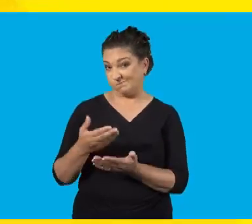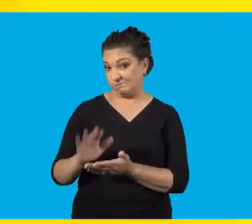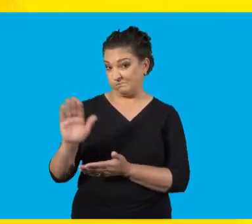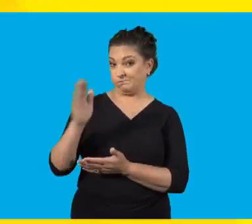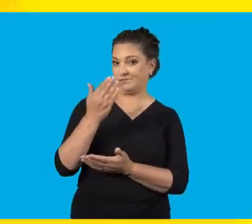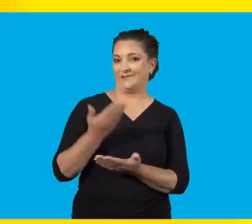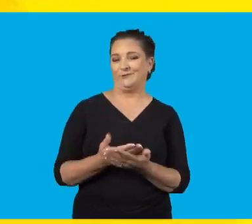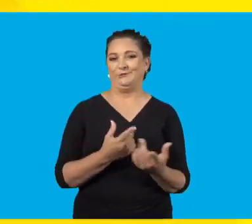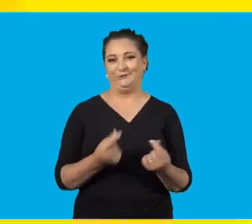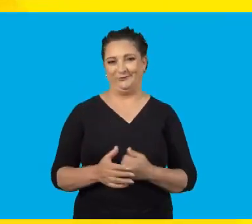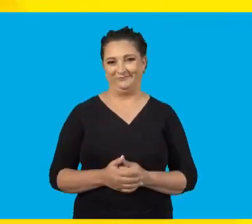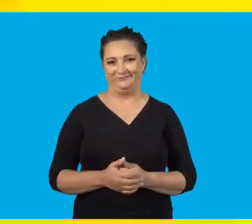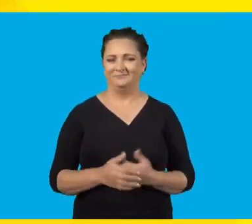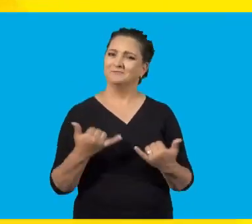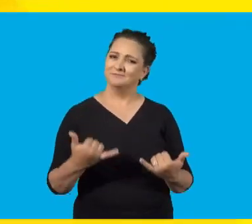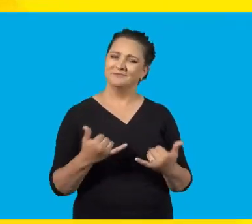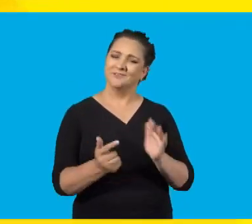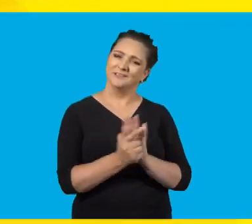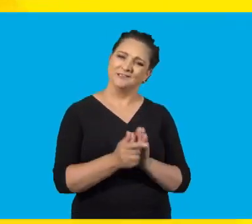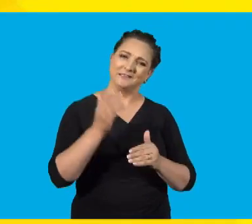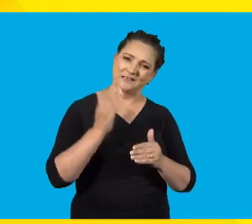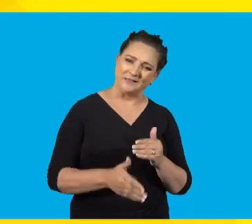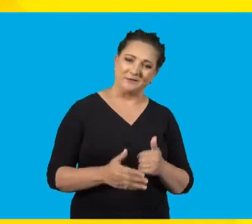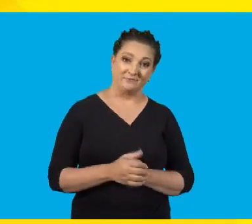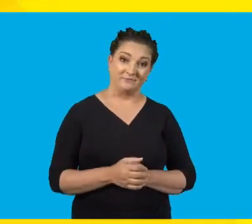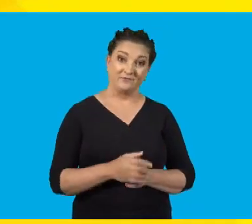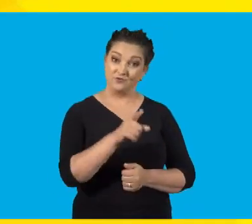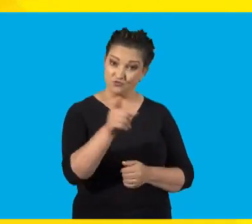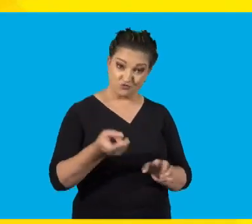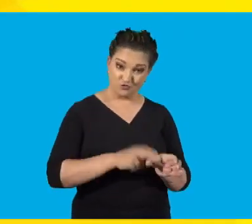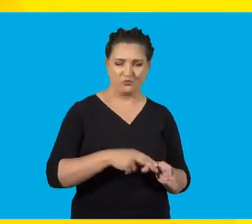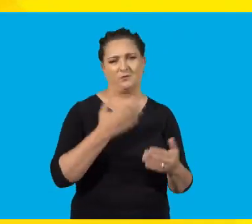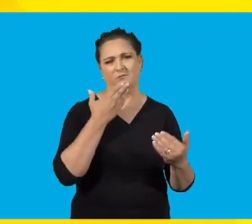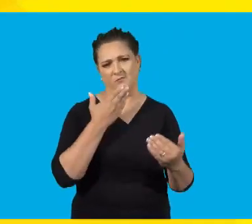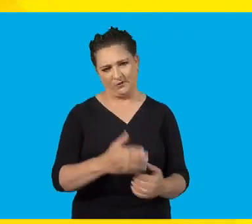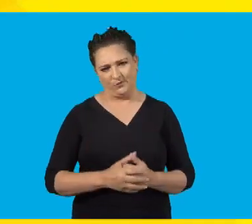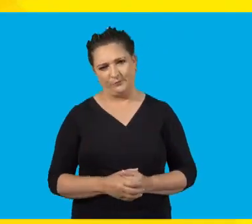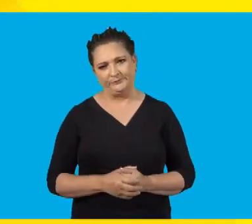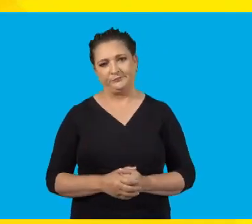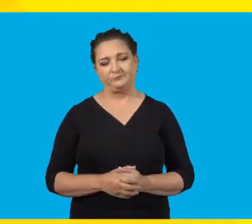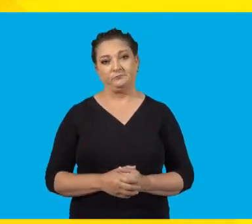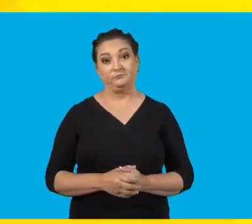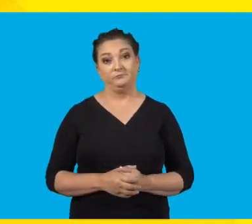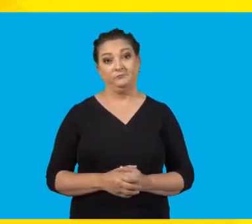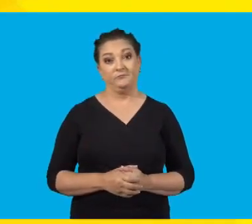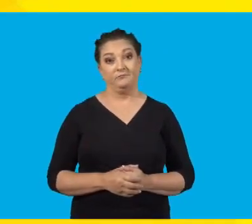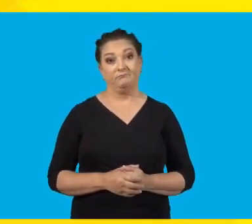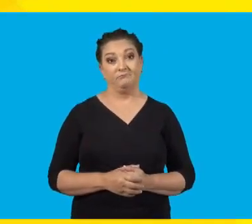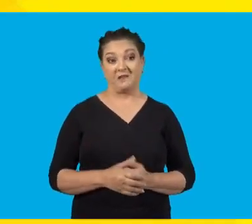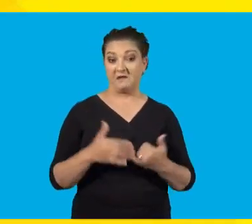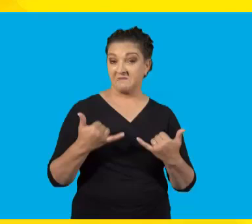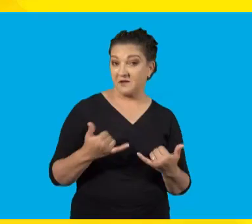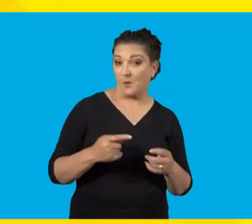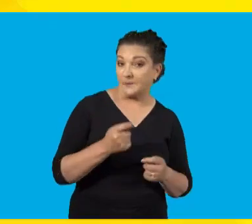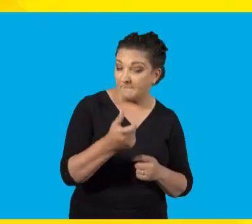question paper. Learners, we are at the end of our session. I want to thank you for joining me, all right? And we're